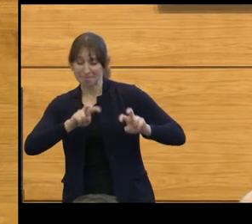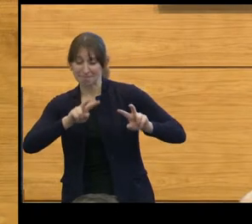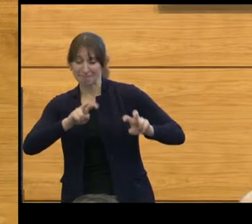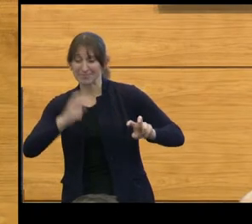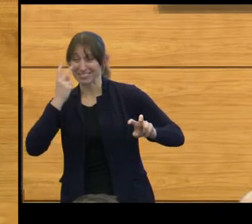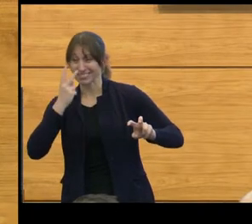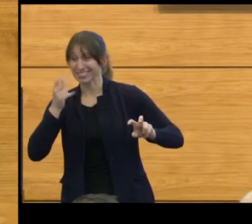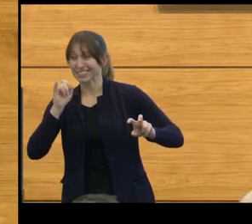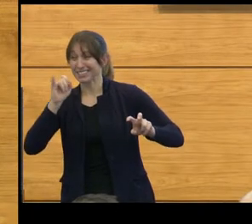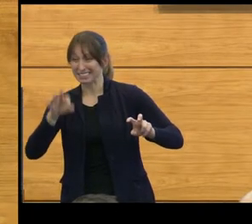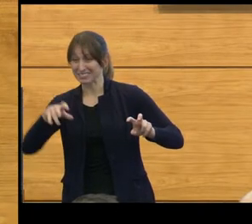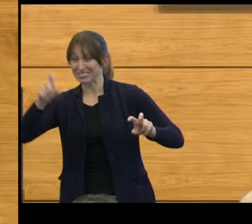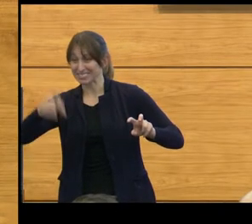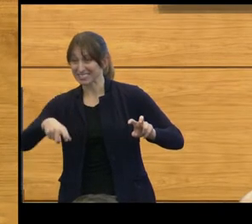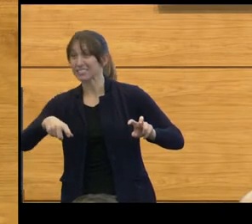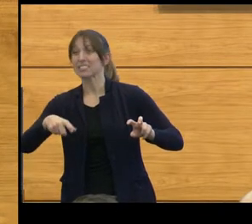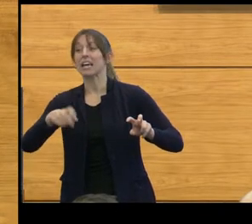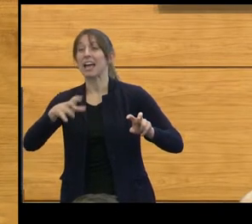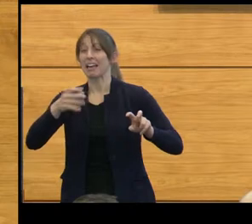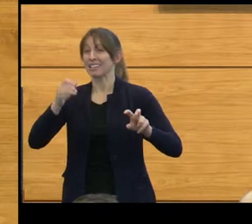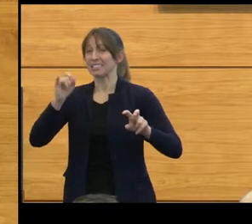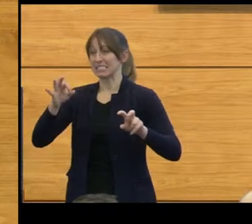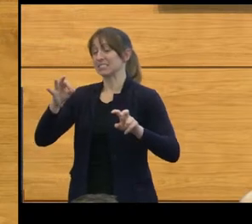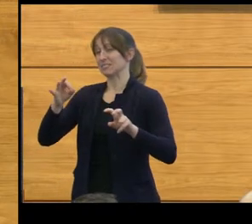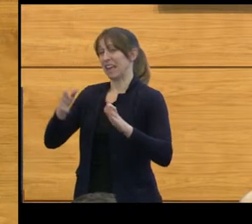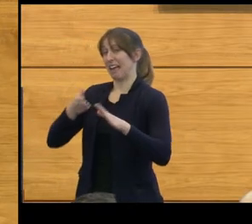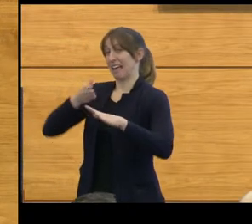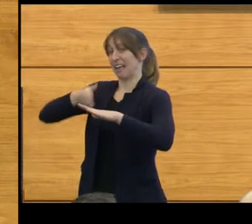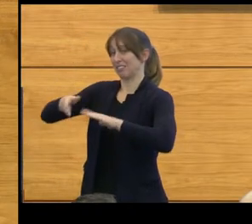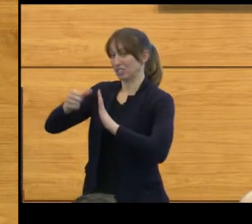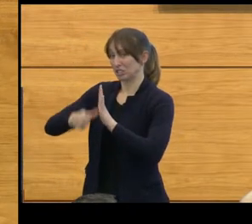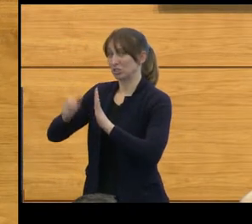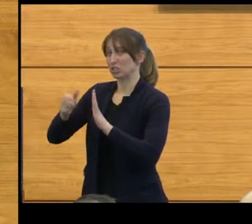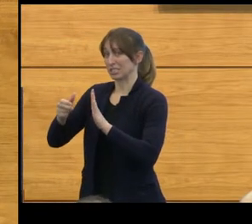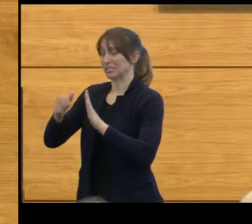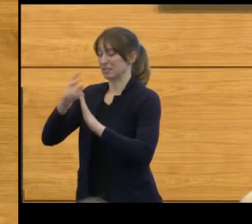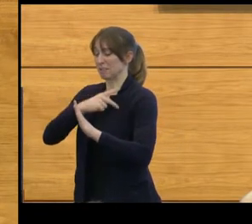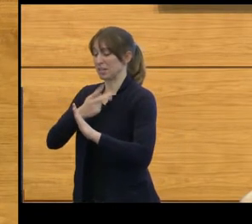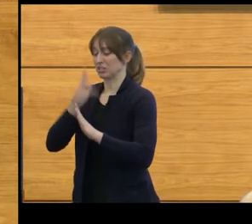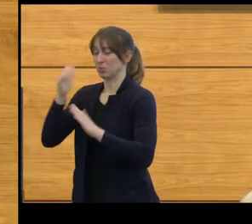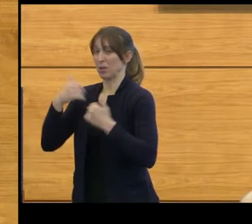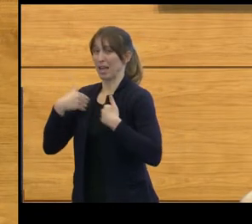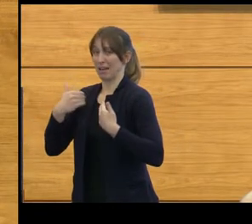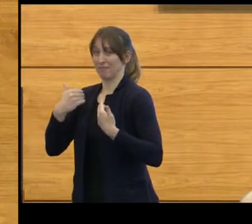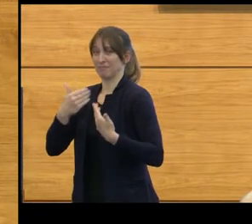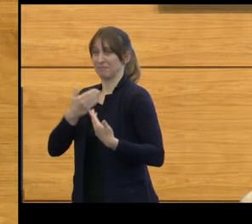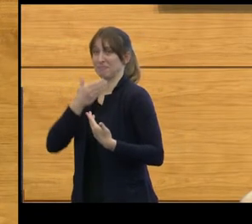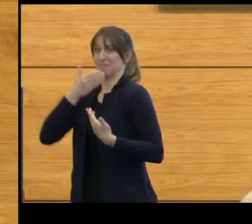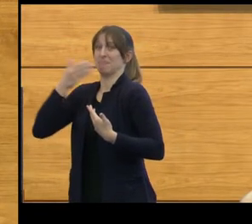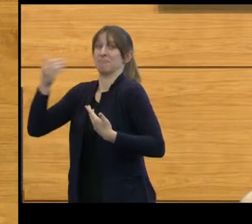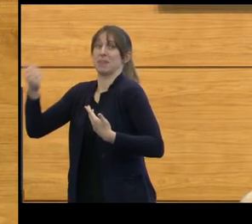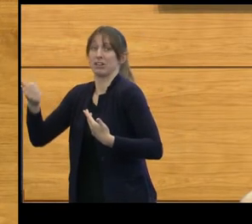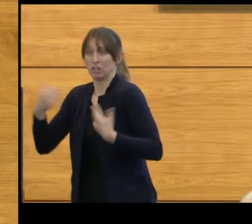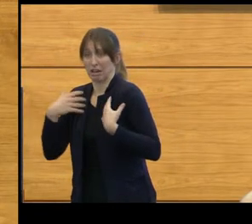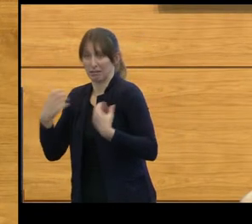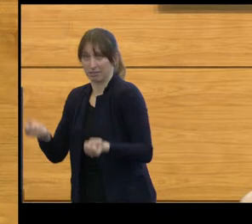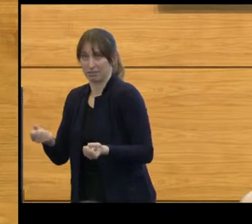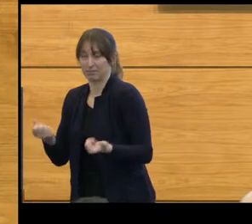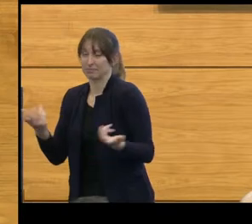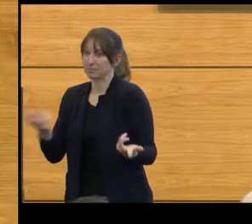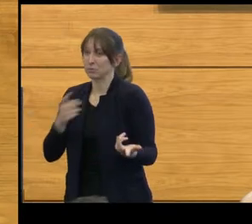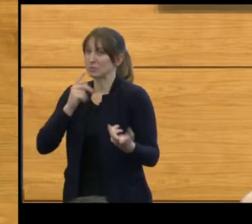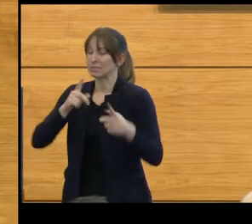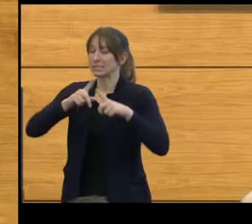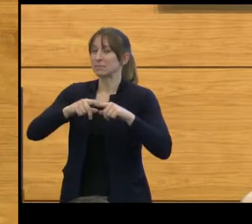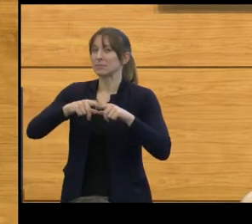thing and the patients will get better postoperatively. And then we also know that, unlike many things where there's progression, many